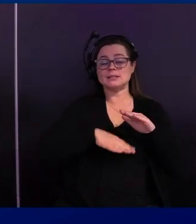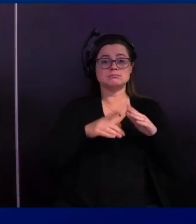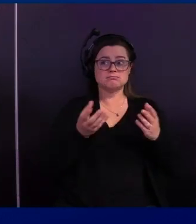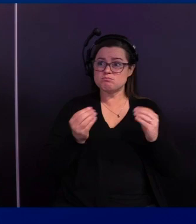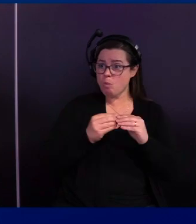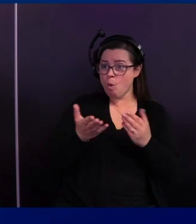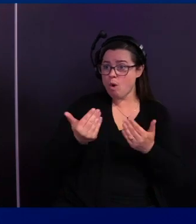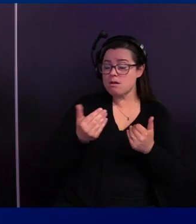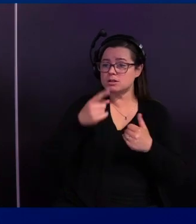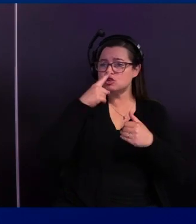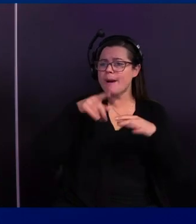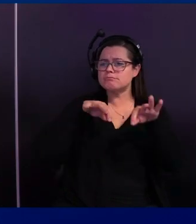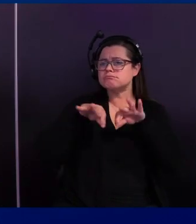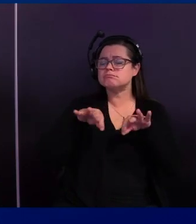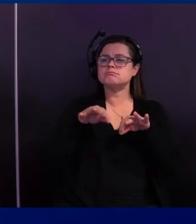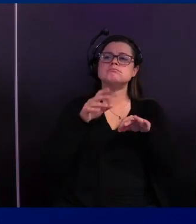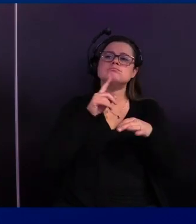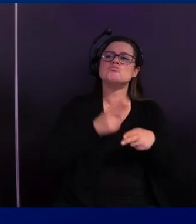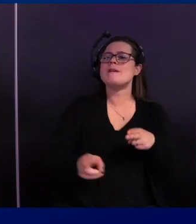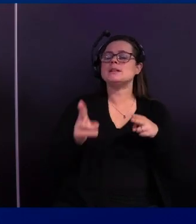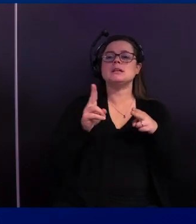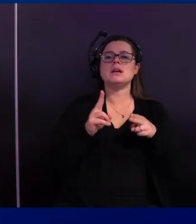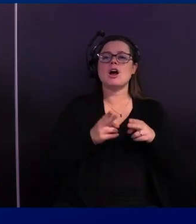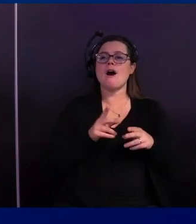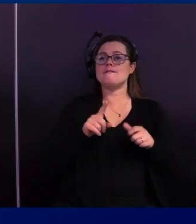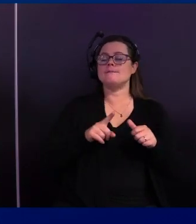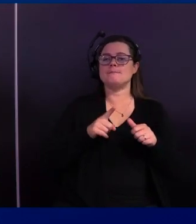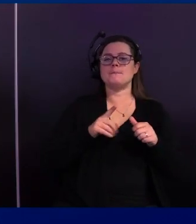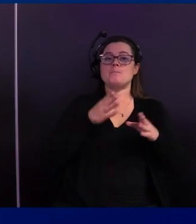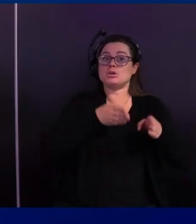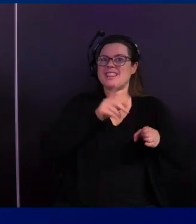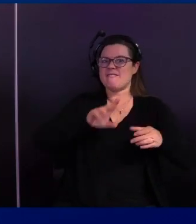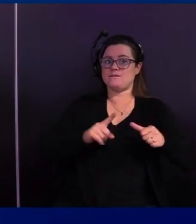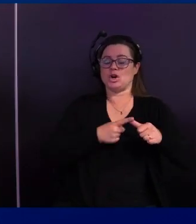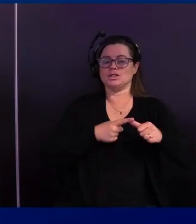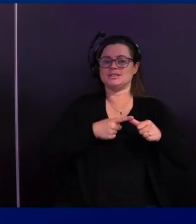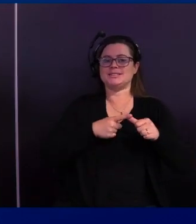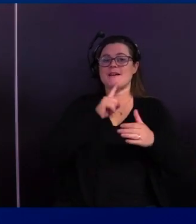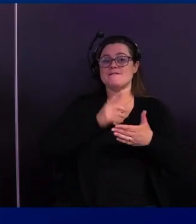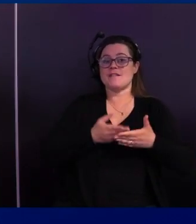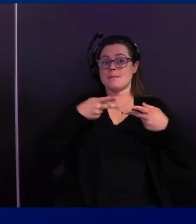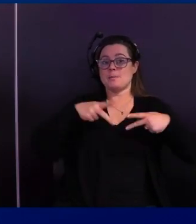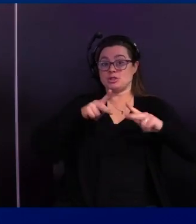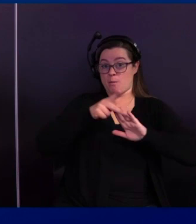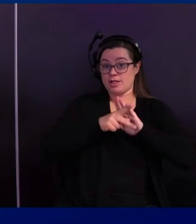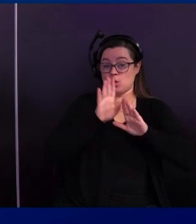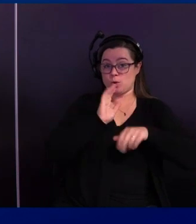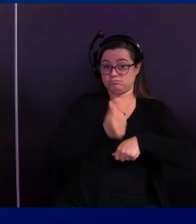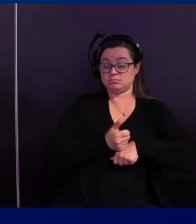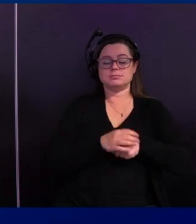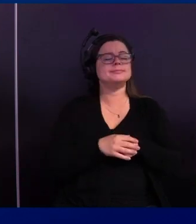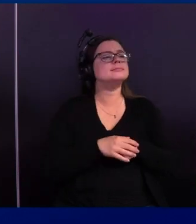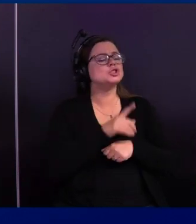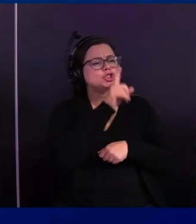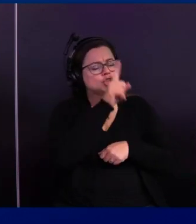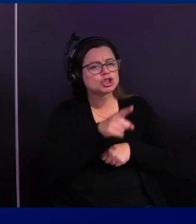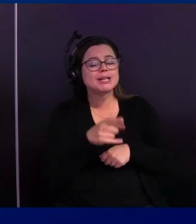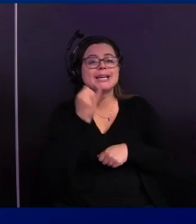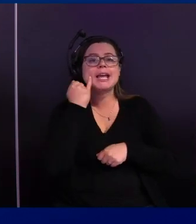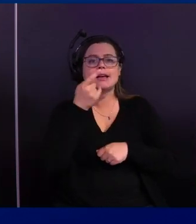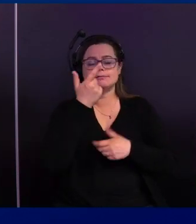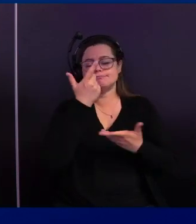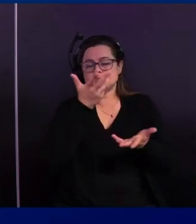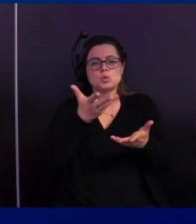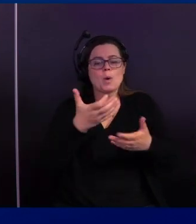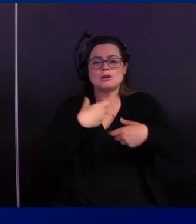Sure. Someone's first verified permissions policy that they would make. So let's say you want to create a